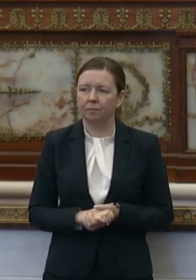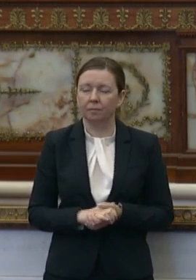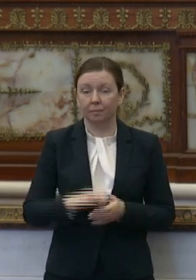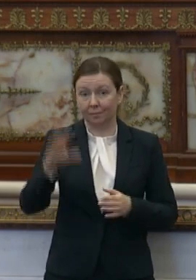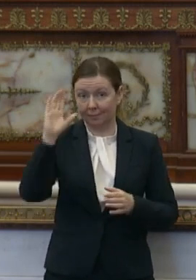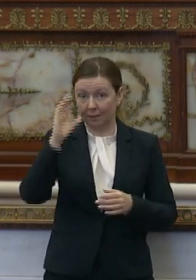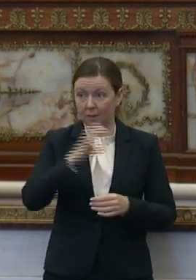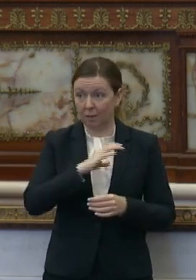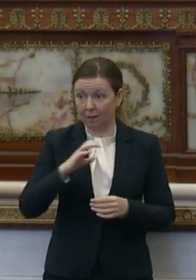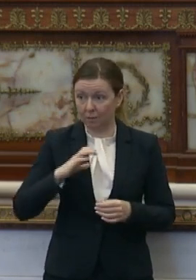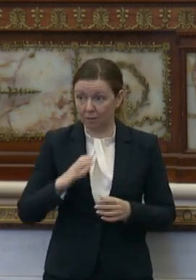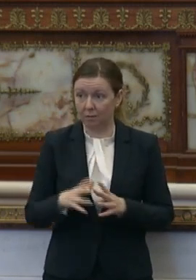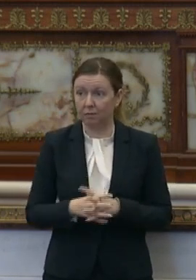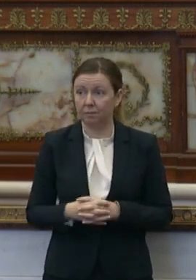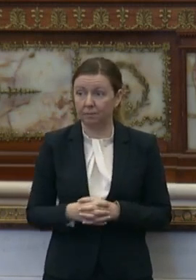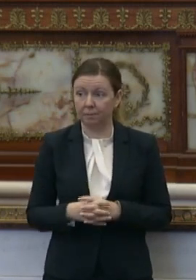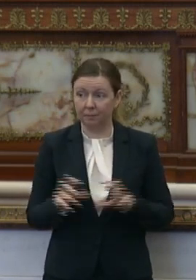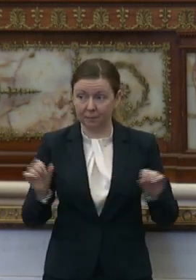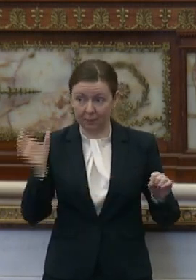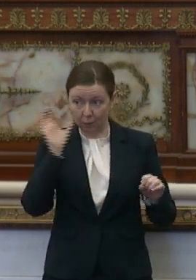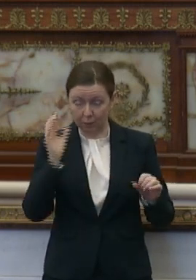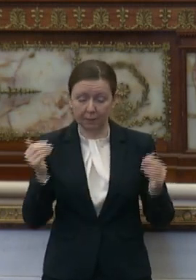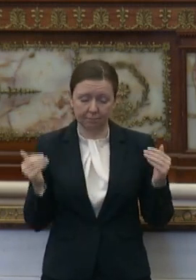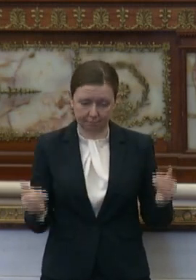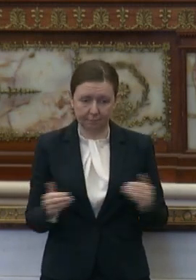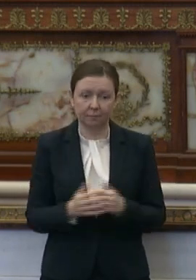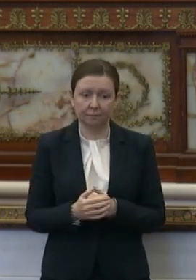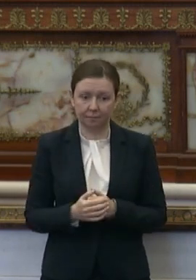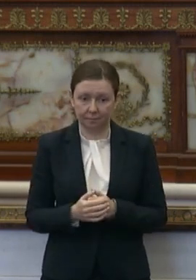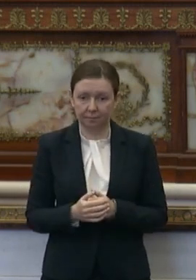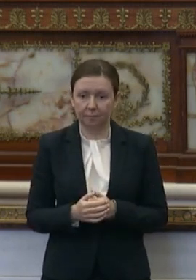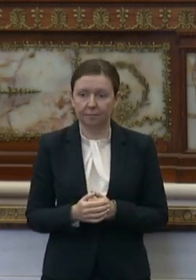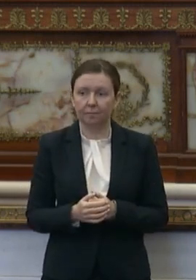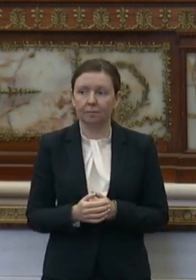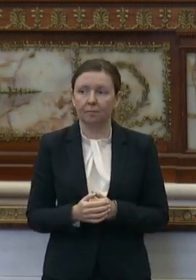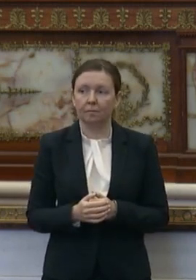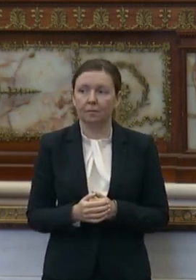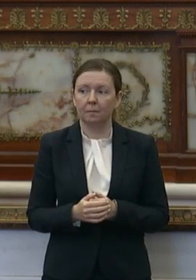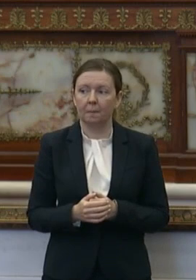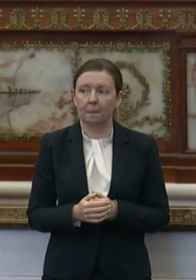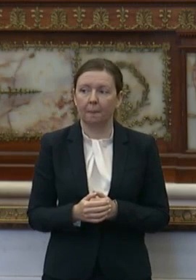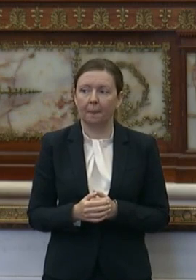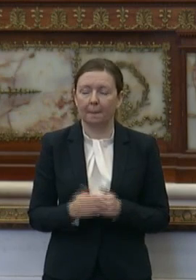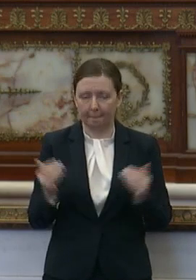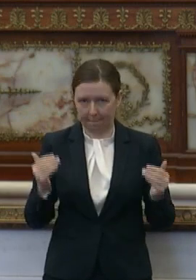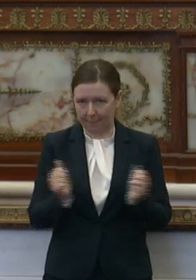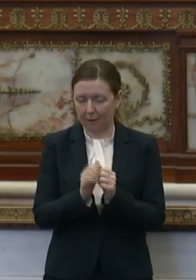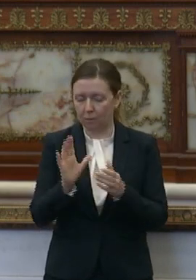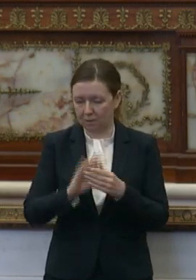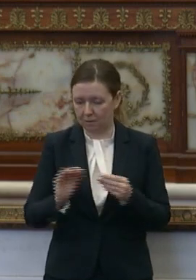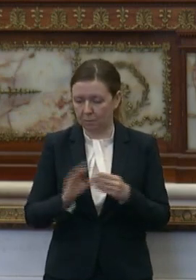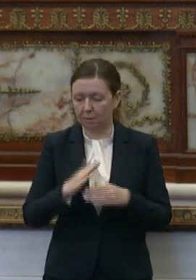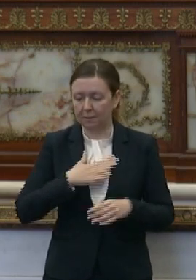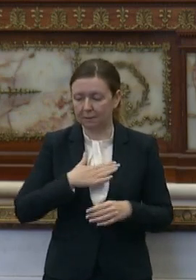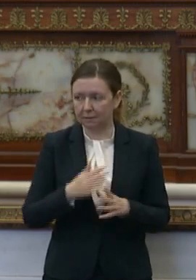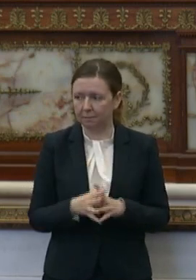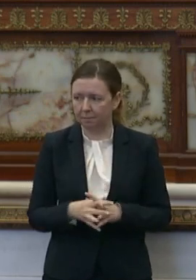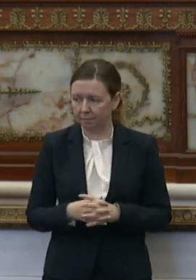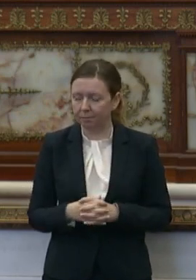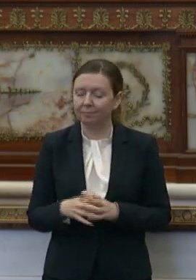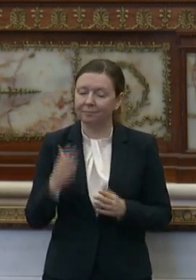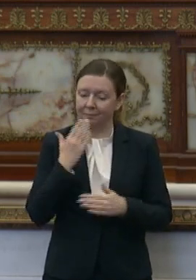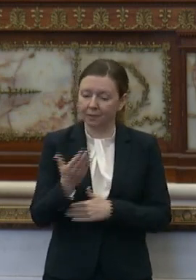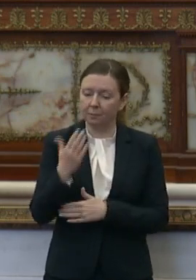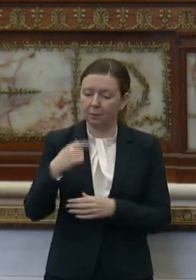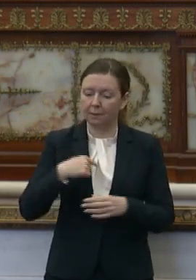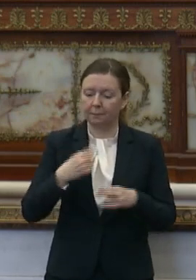Hello, council. Can you hear me? Yes, good morning. Just state your name for the record and proceed with your testimony, please. Yes, good